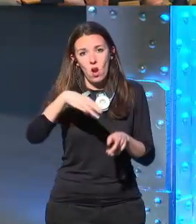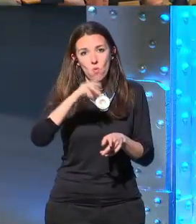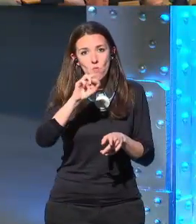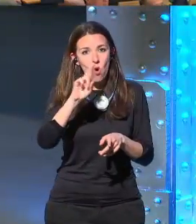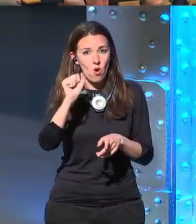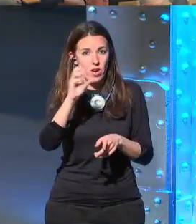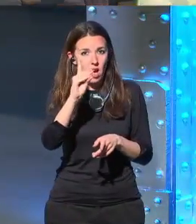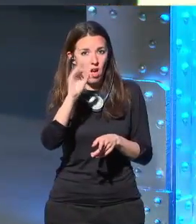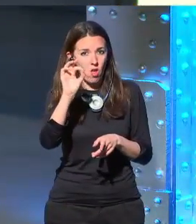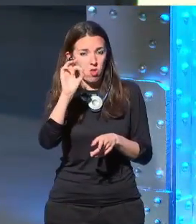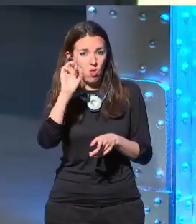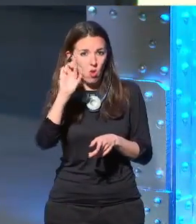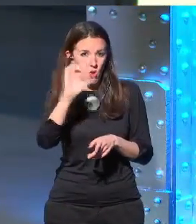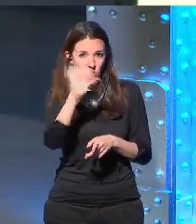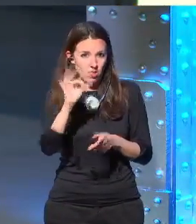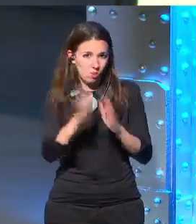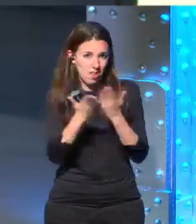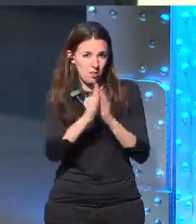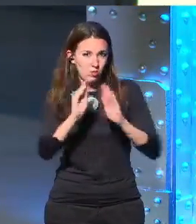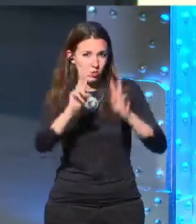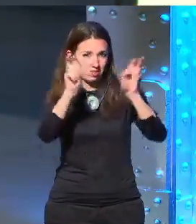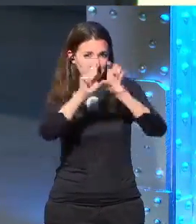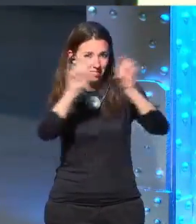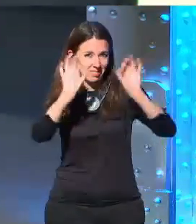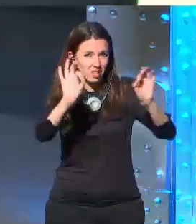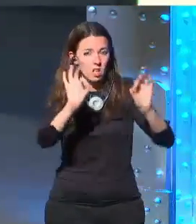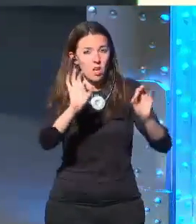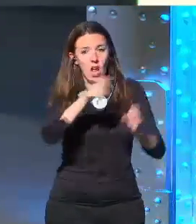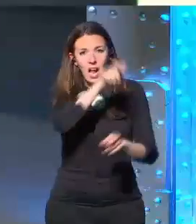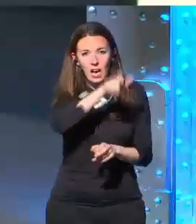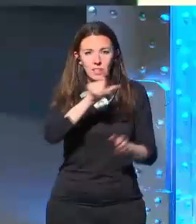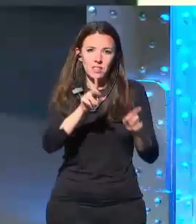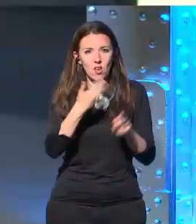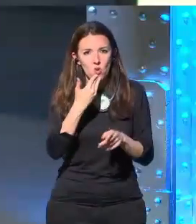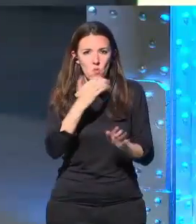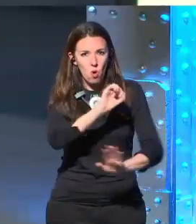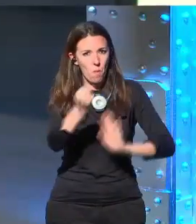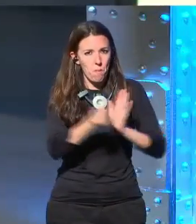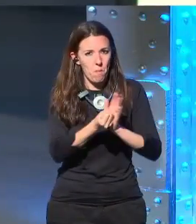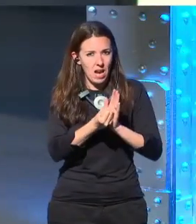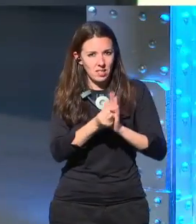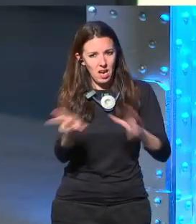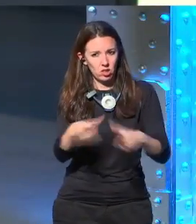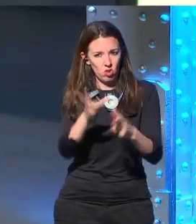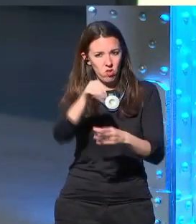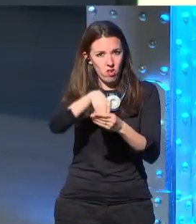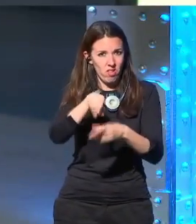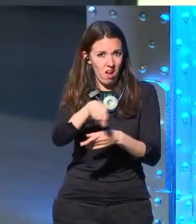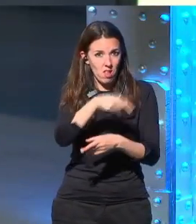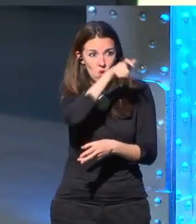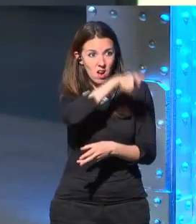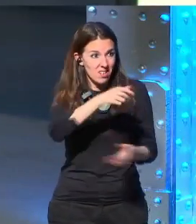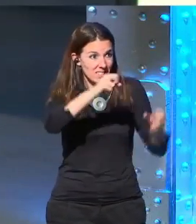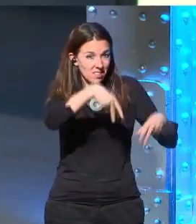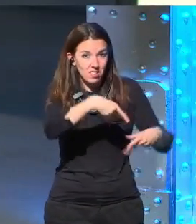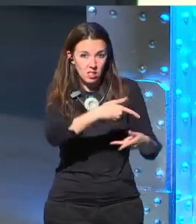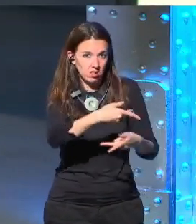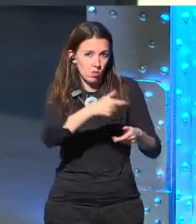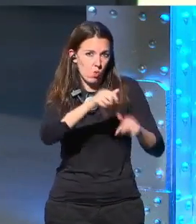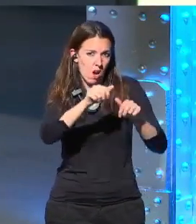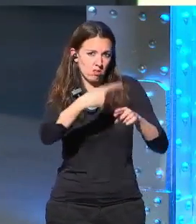Innovators is one of Walter's books. People that have left a footprint in the life